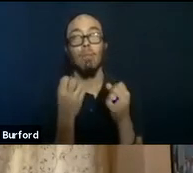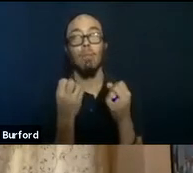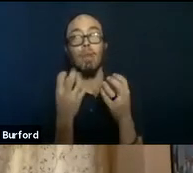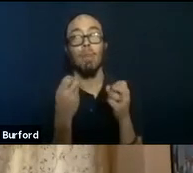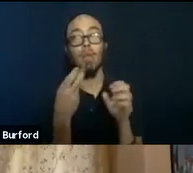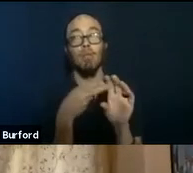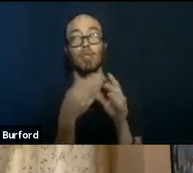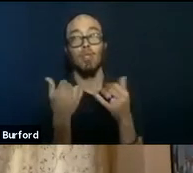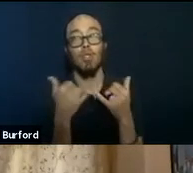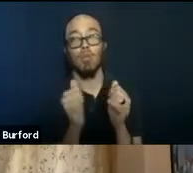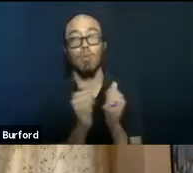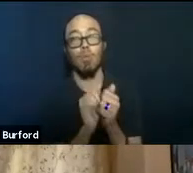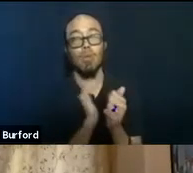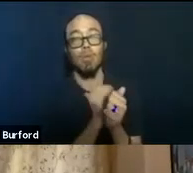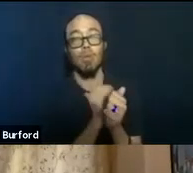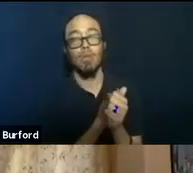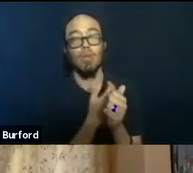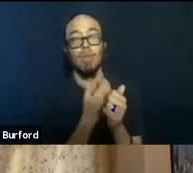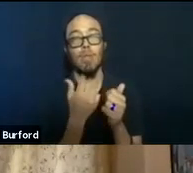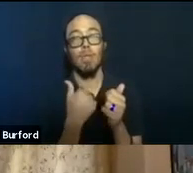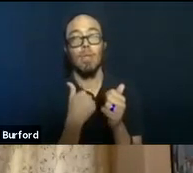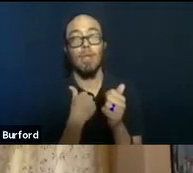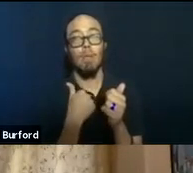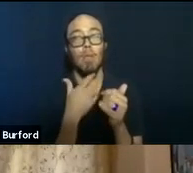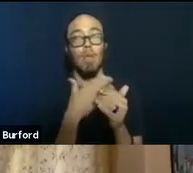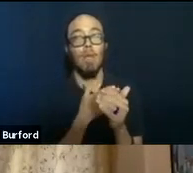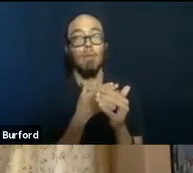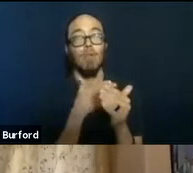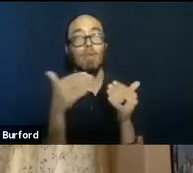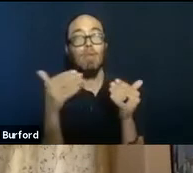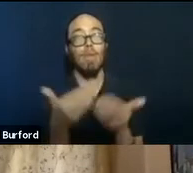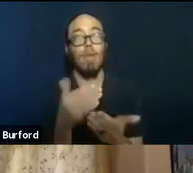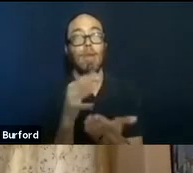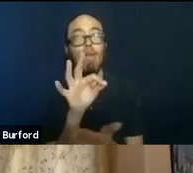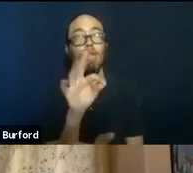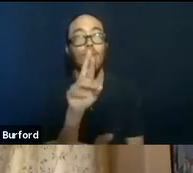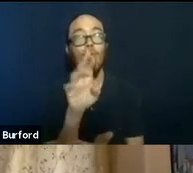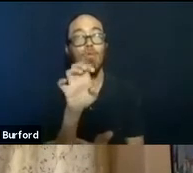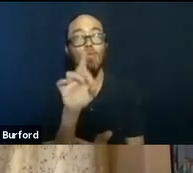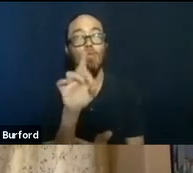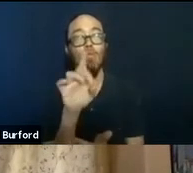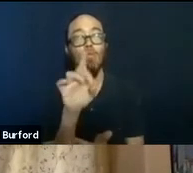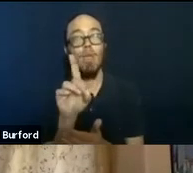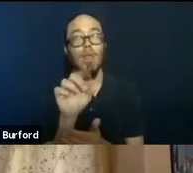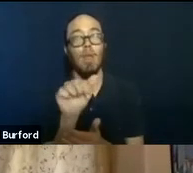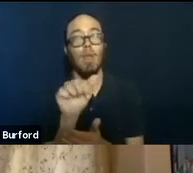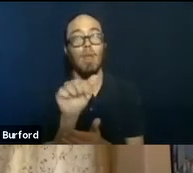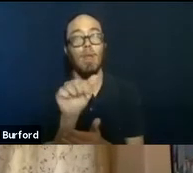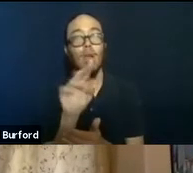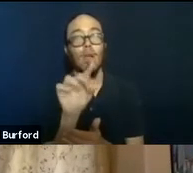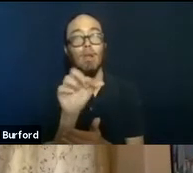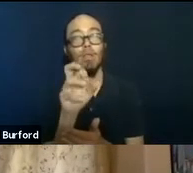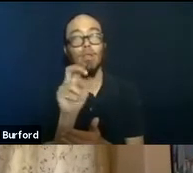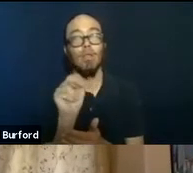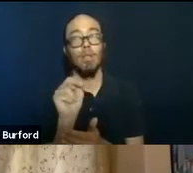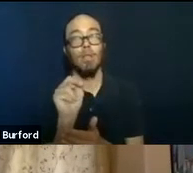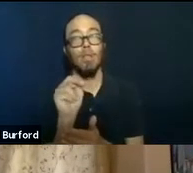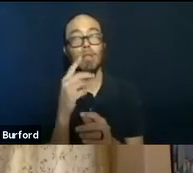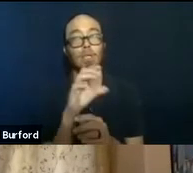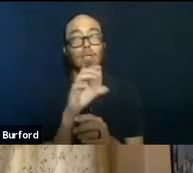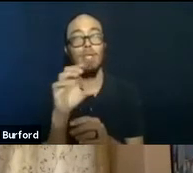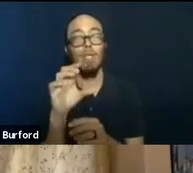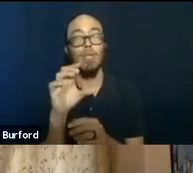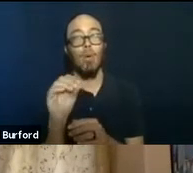us. I am happy to invite Fred Augustin, the COO of Health, and